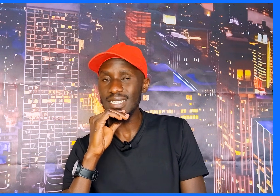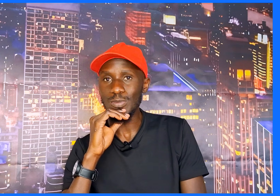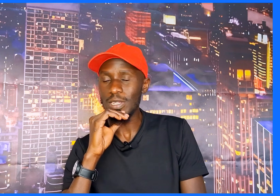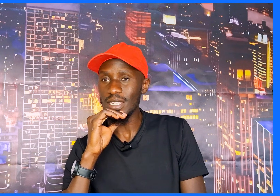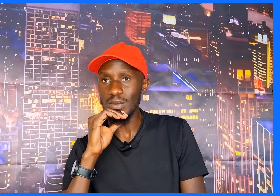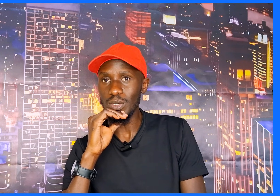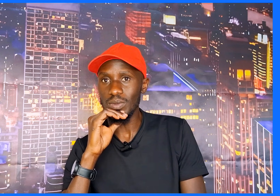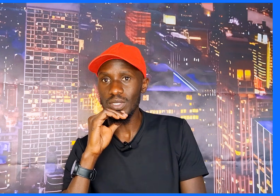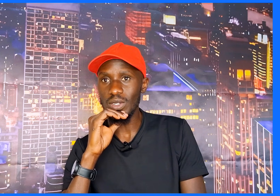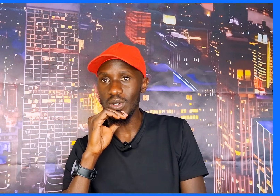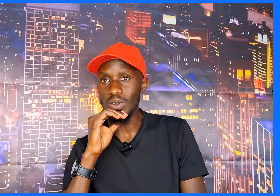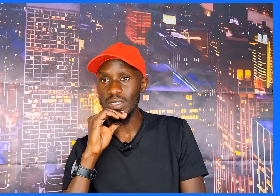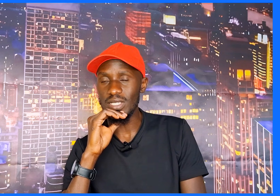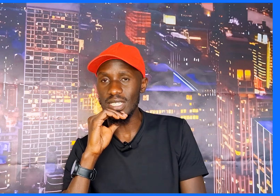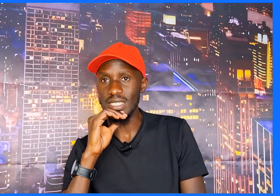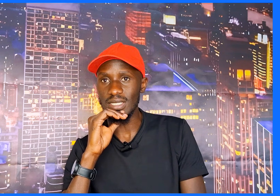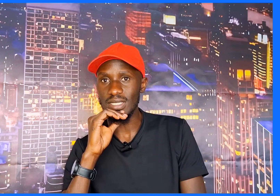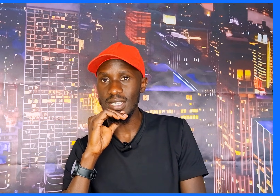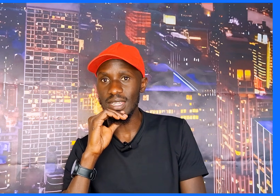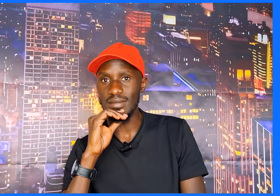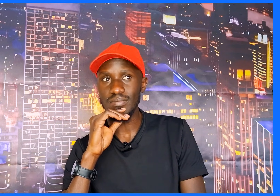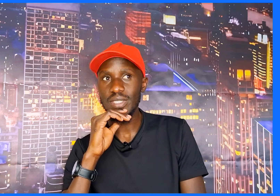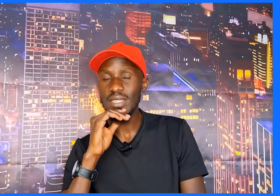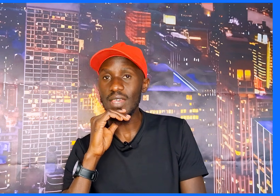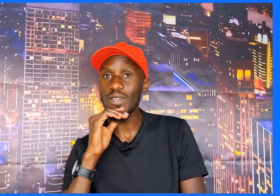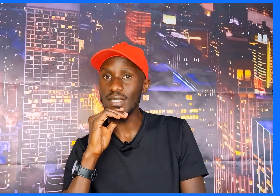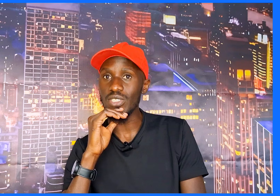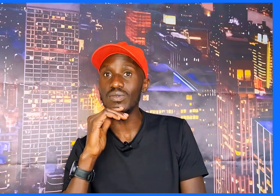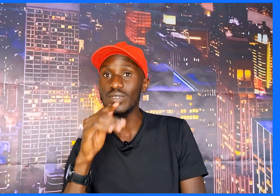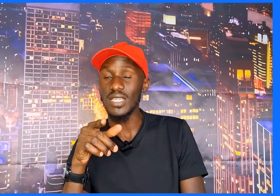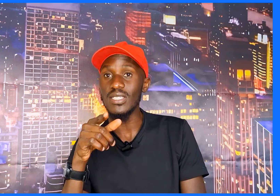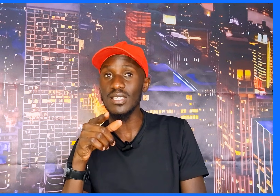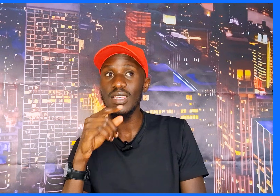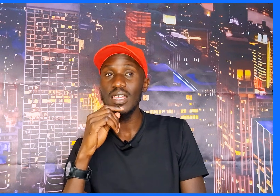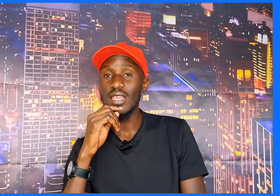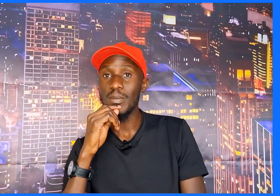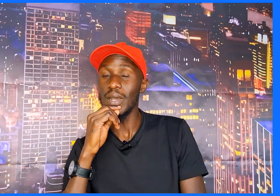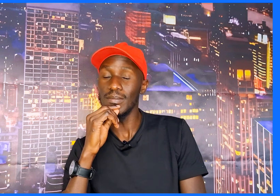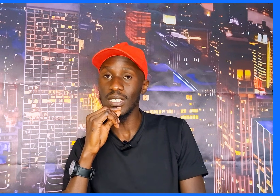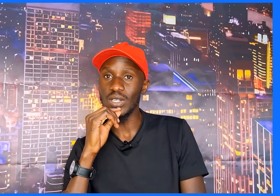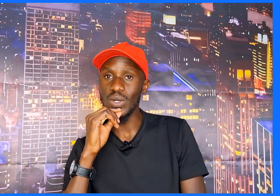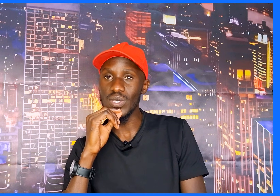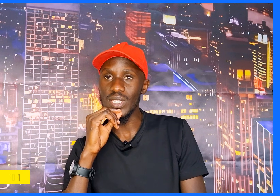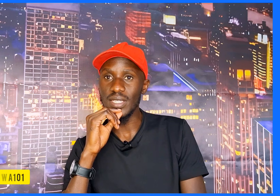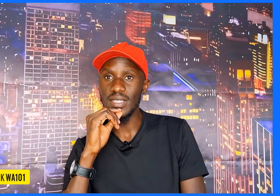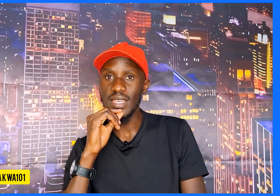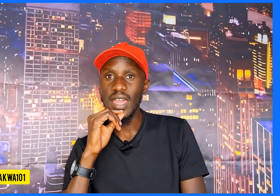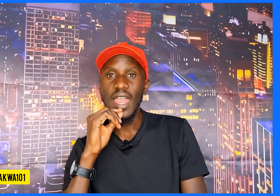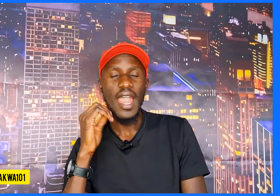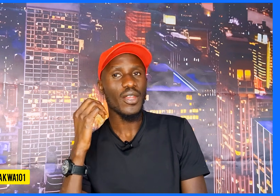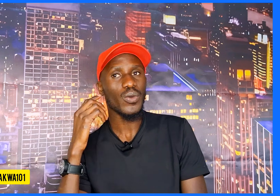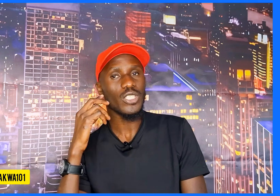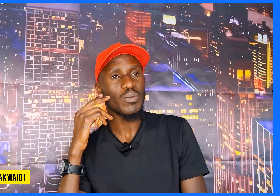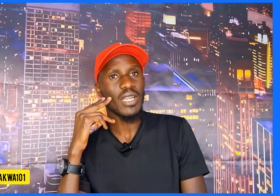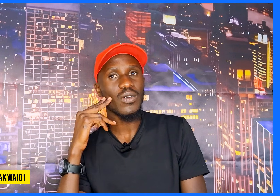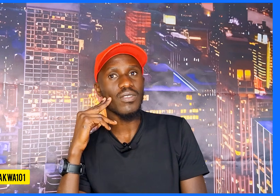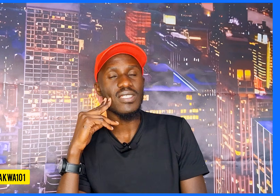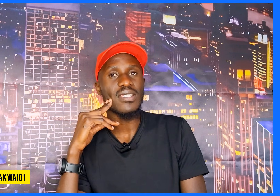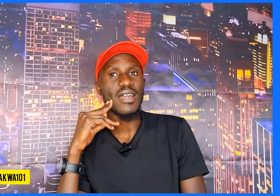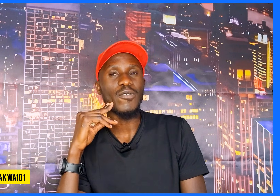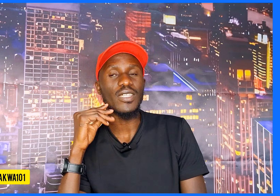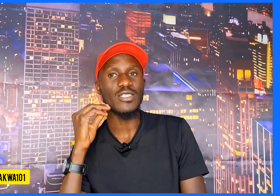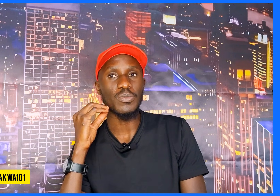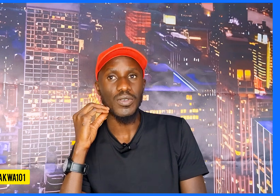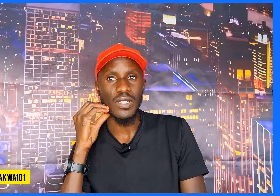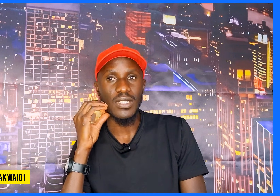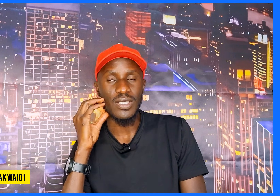unlinked, unexplainable, dealings that definitely should raise the public concern. I don't know what you make of